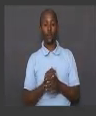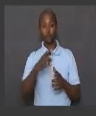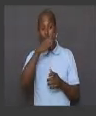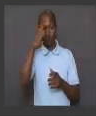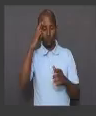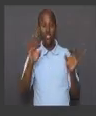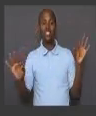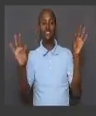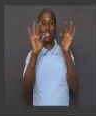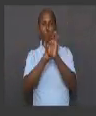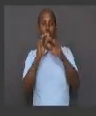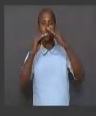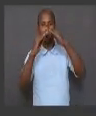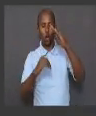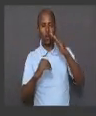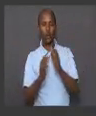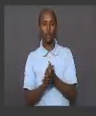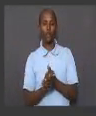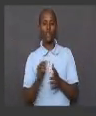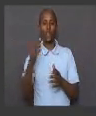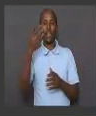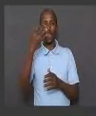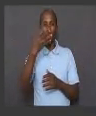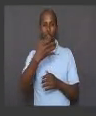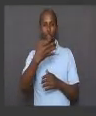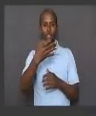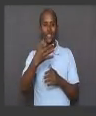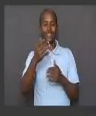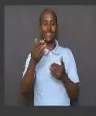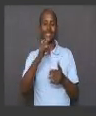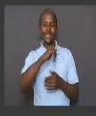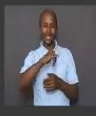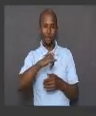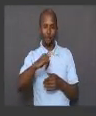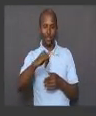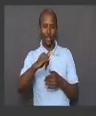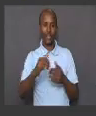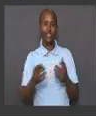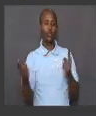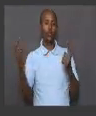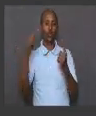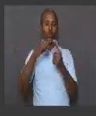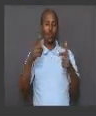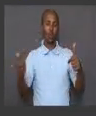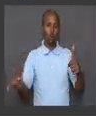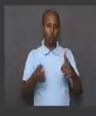Because the function is odd, f is symmetrical to the origin.